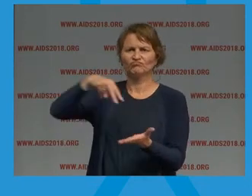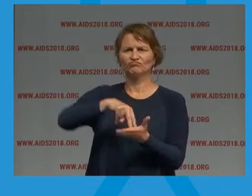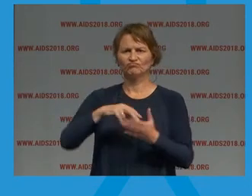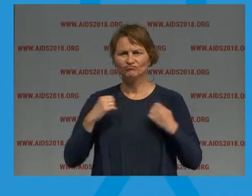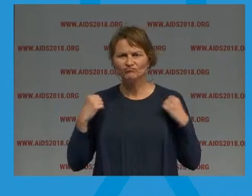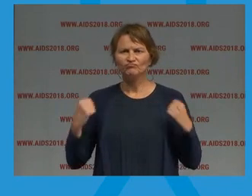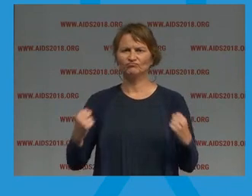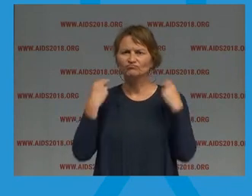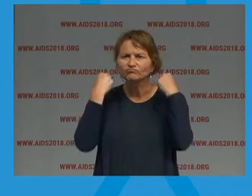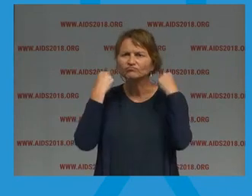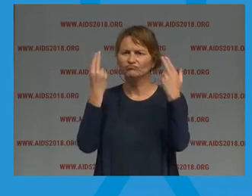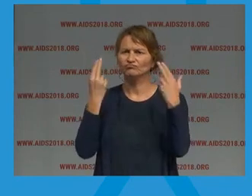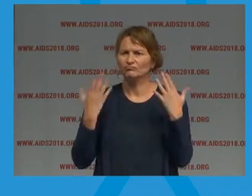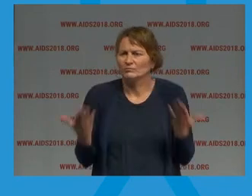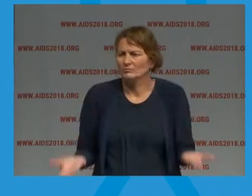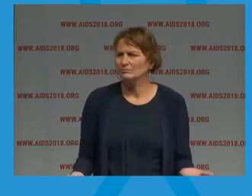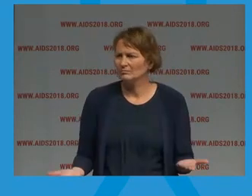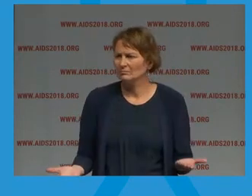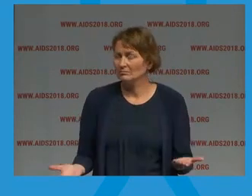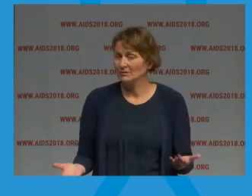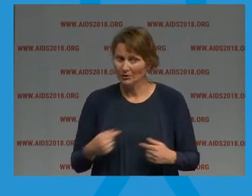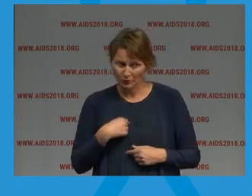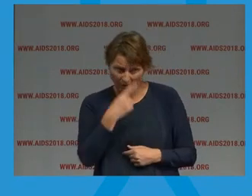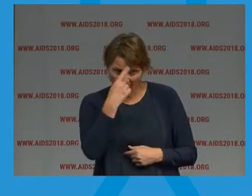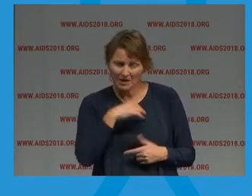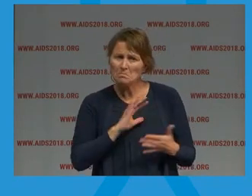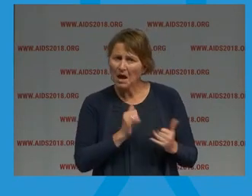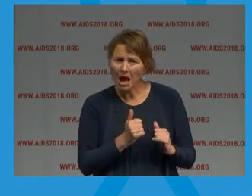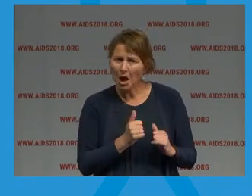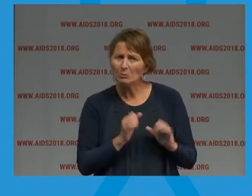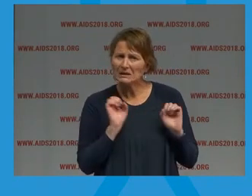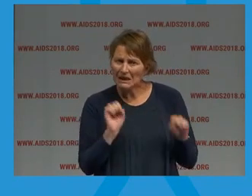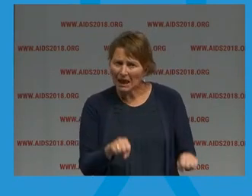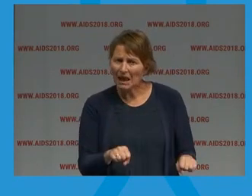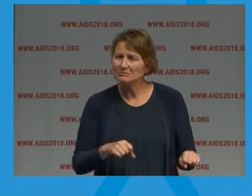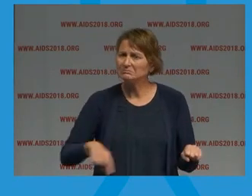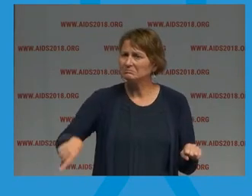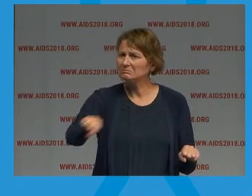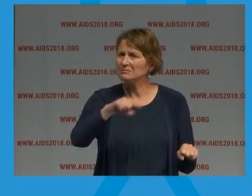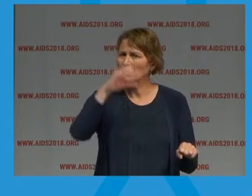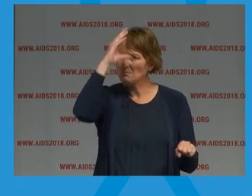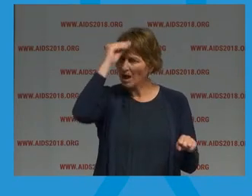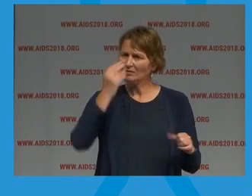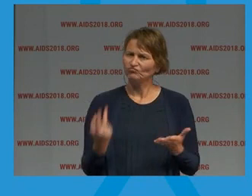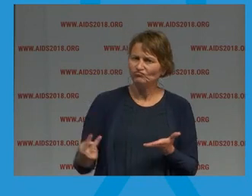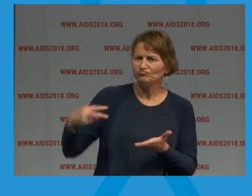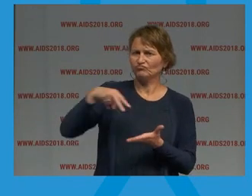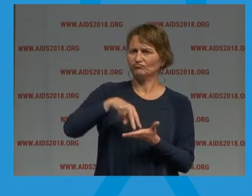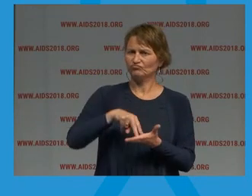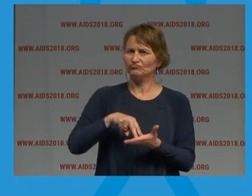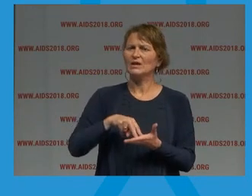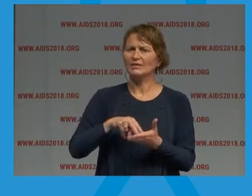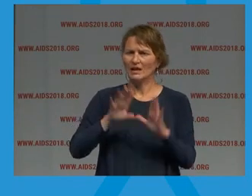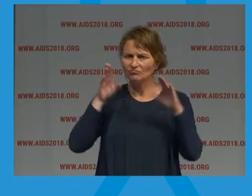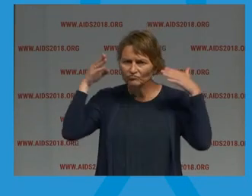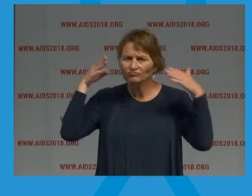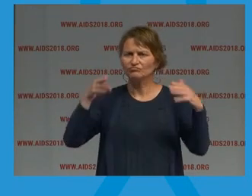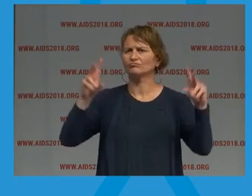How do you think men can and should stand up in order to address gender-based